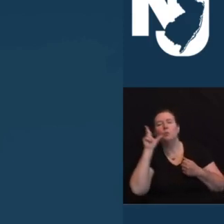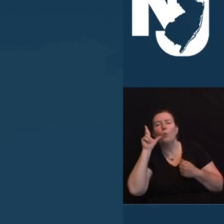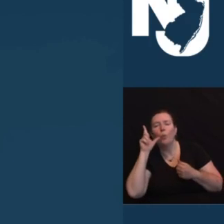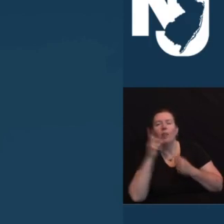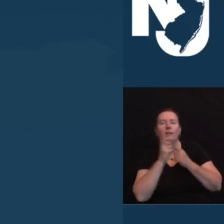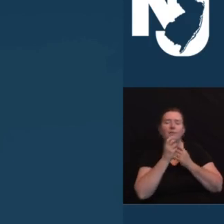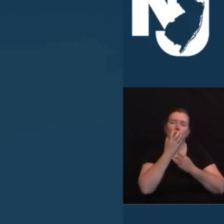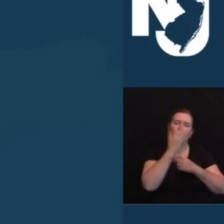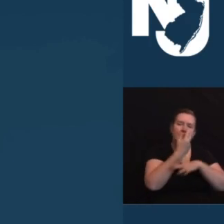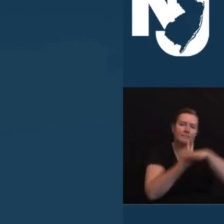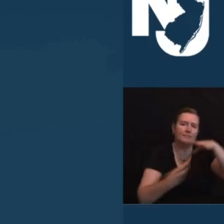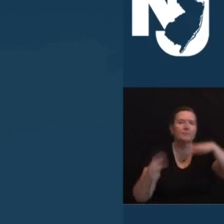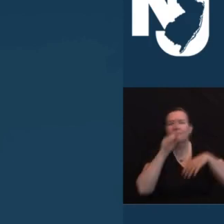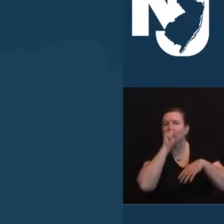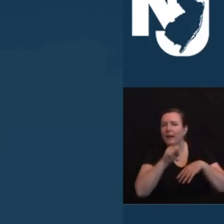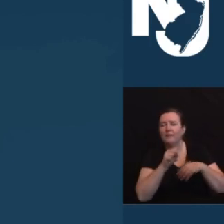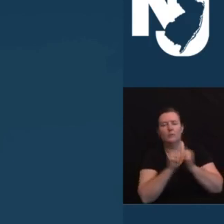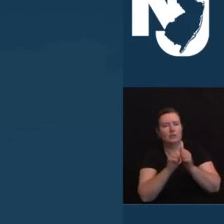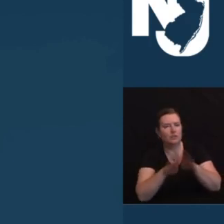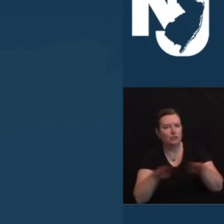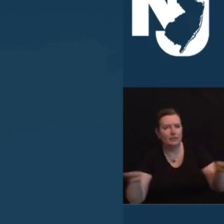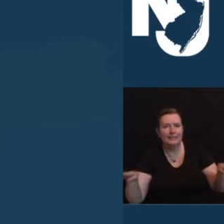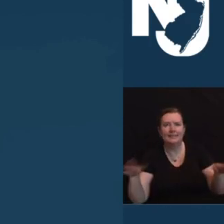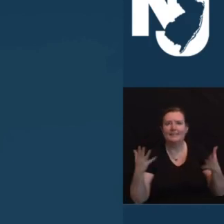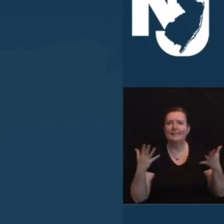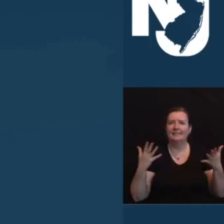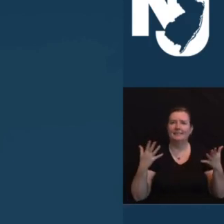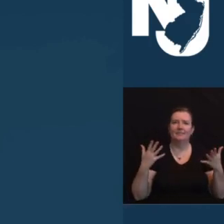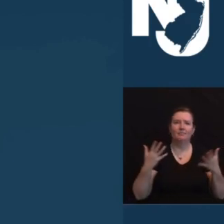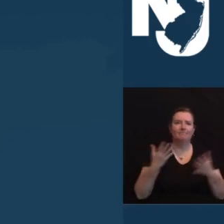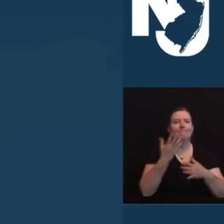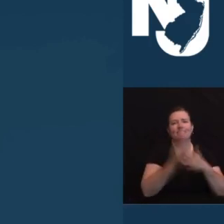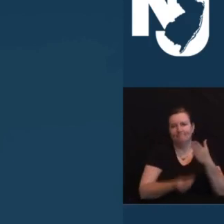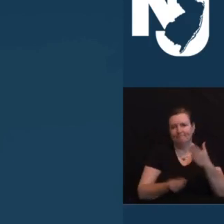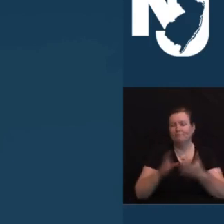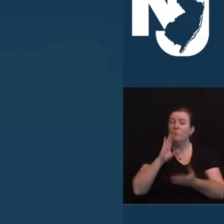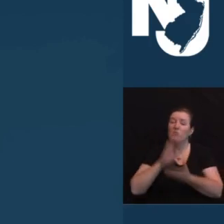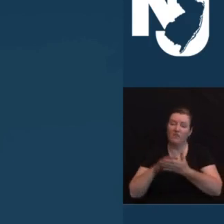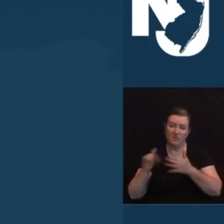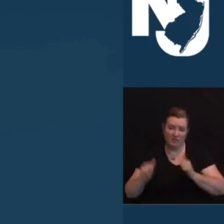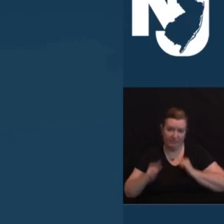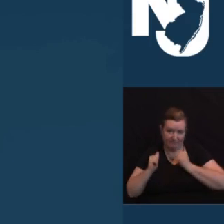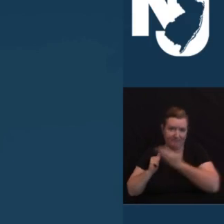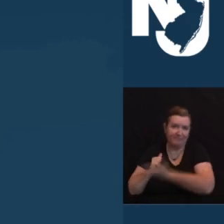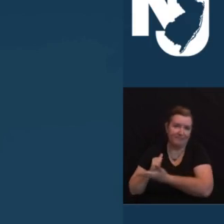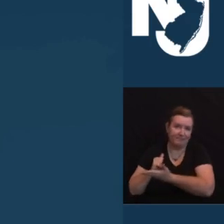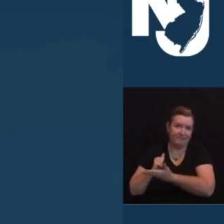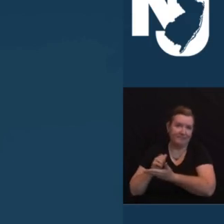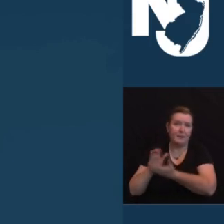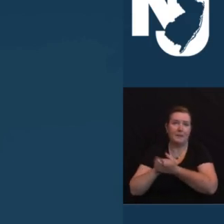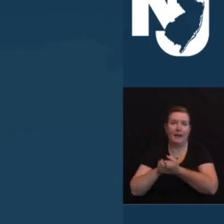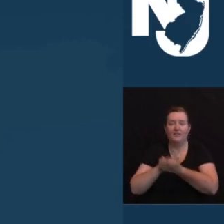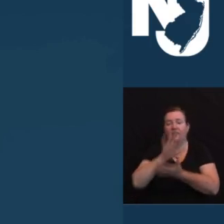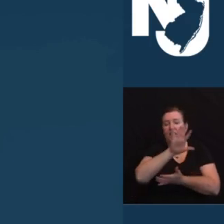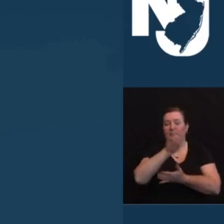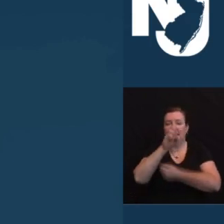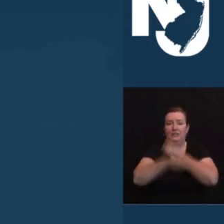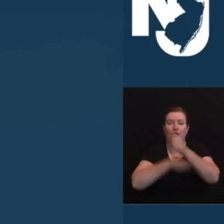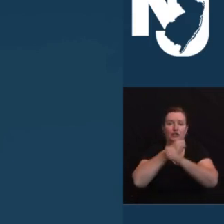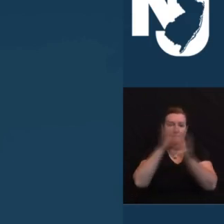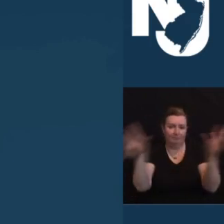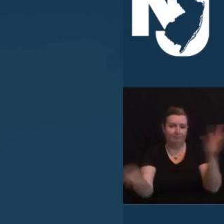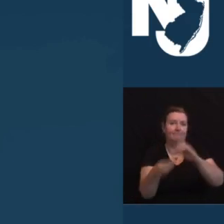family will cherish. Ken leaves behind Jane, to whom he had been married for 56 years, along with his